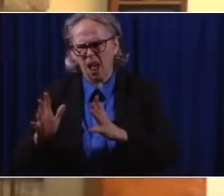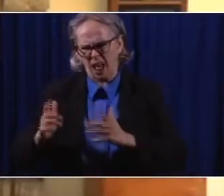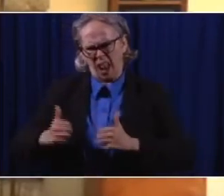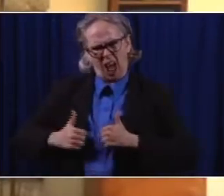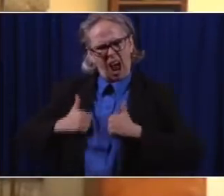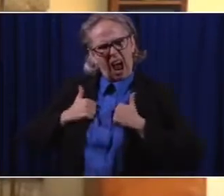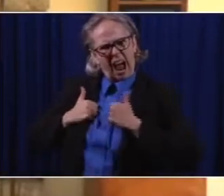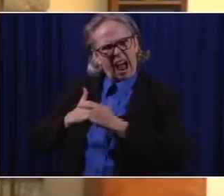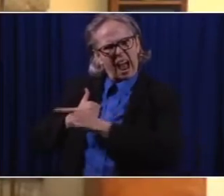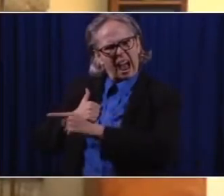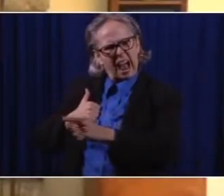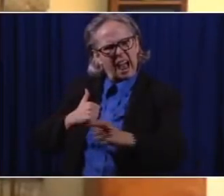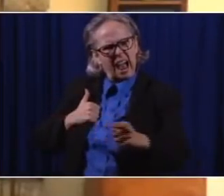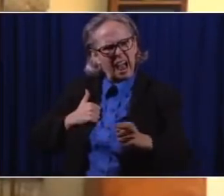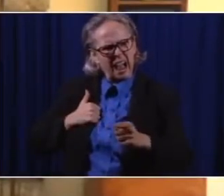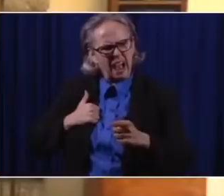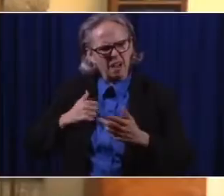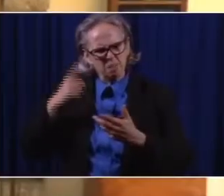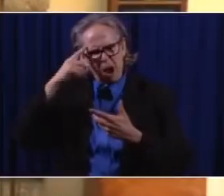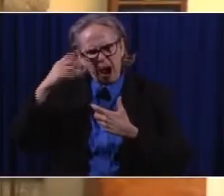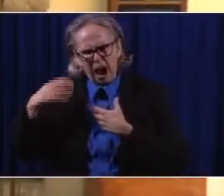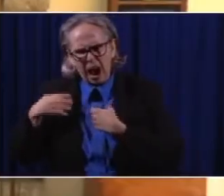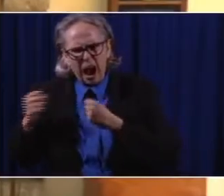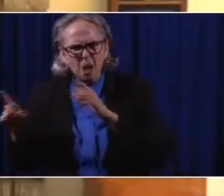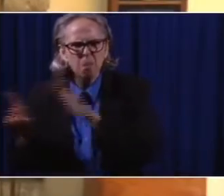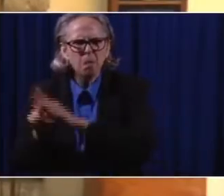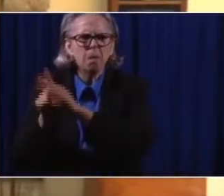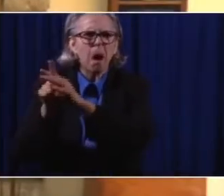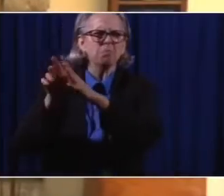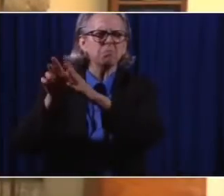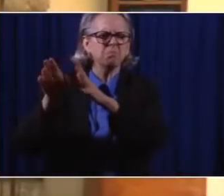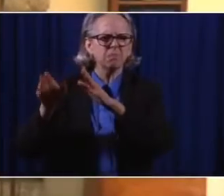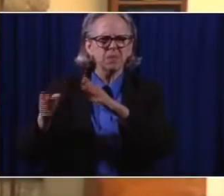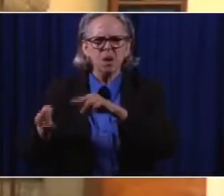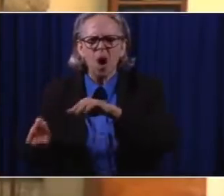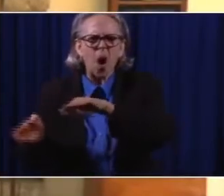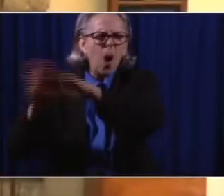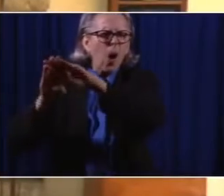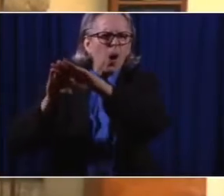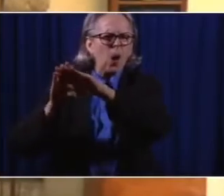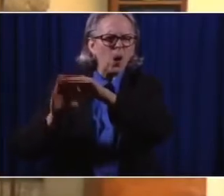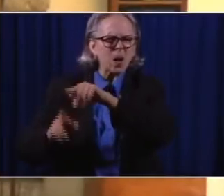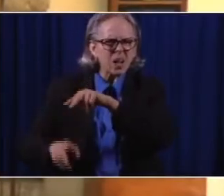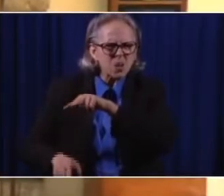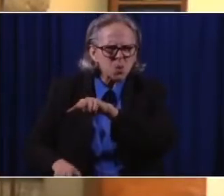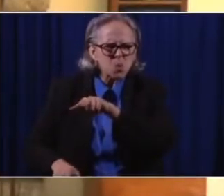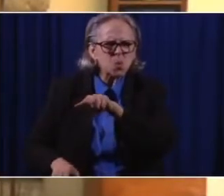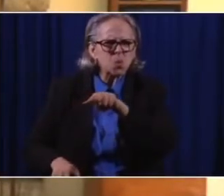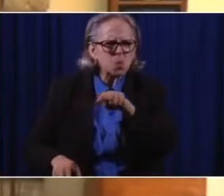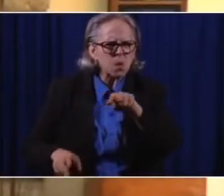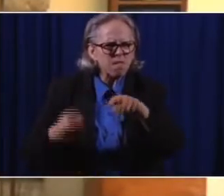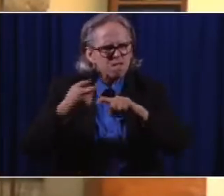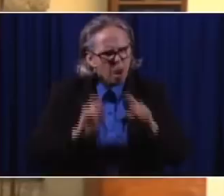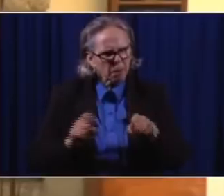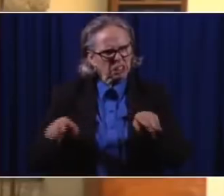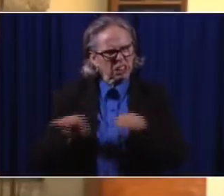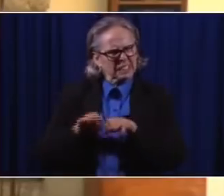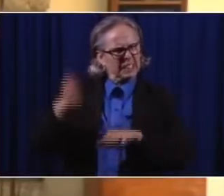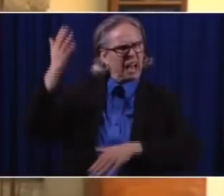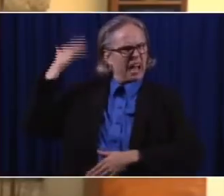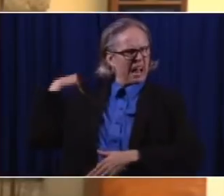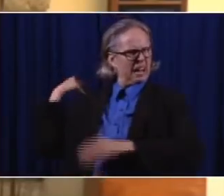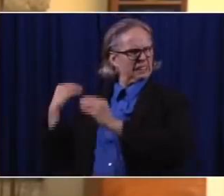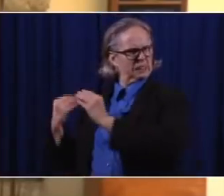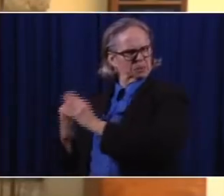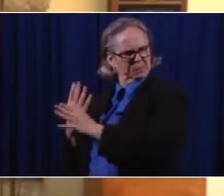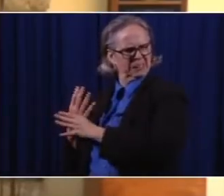Mental health problems have gone up significantly since this virus hit. We've lost more people to